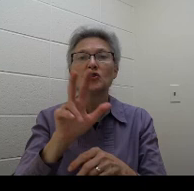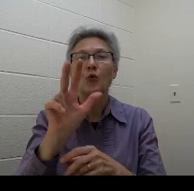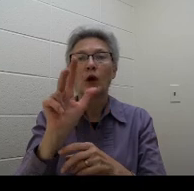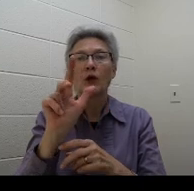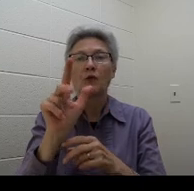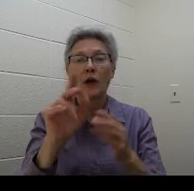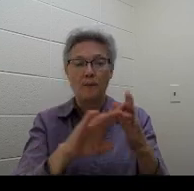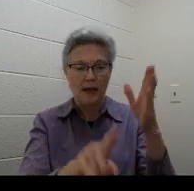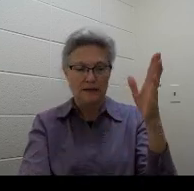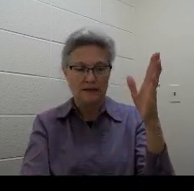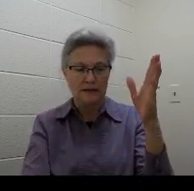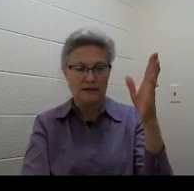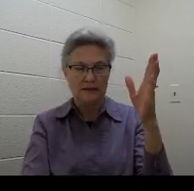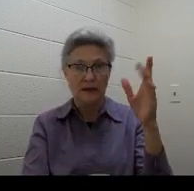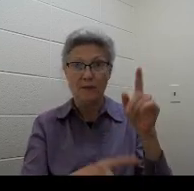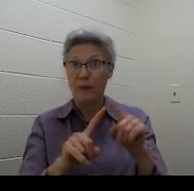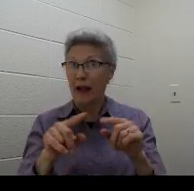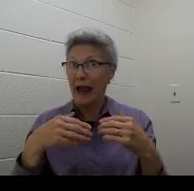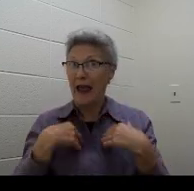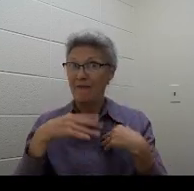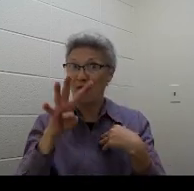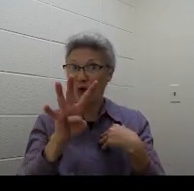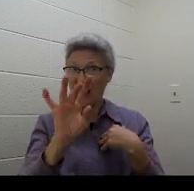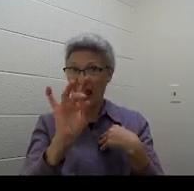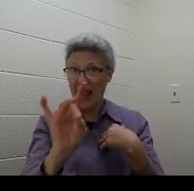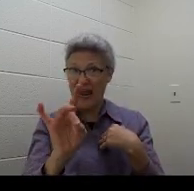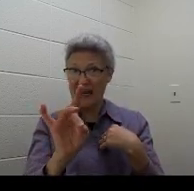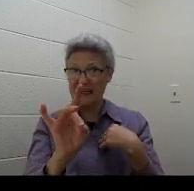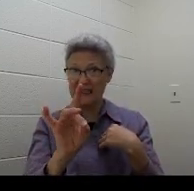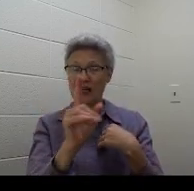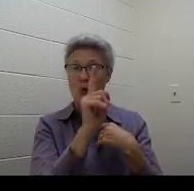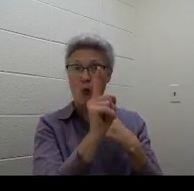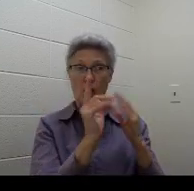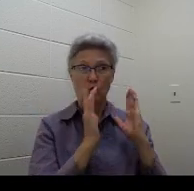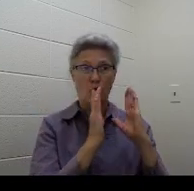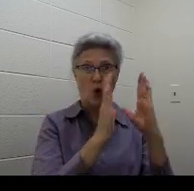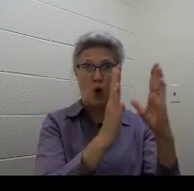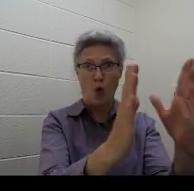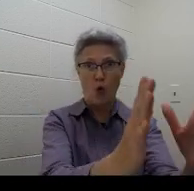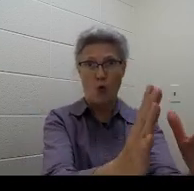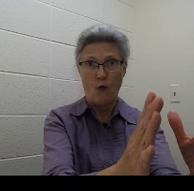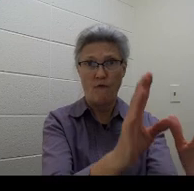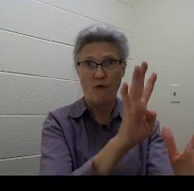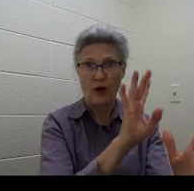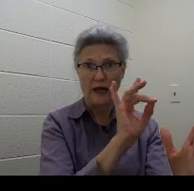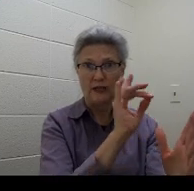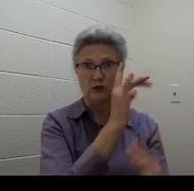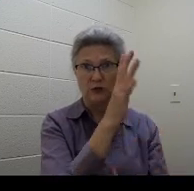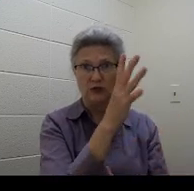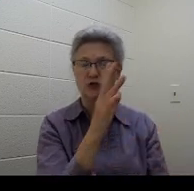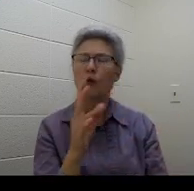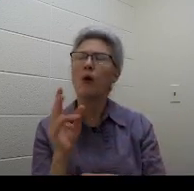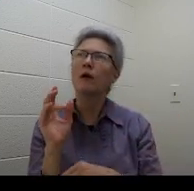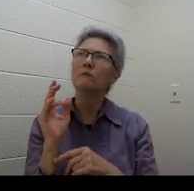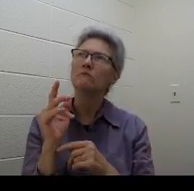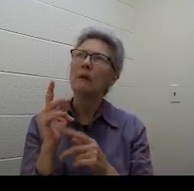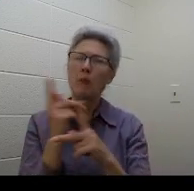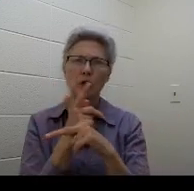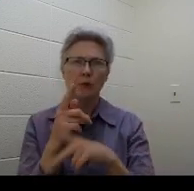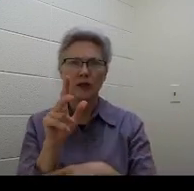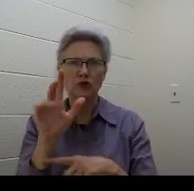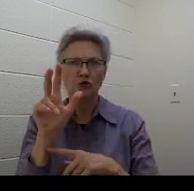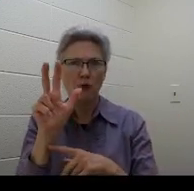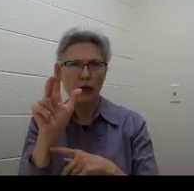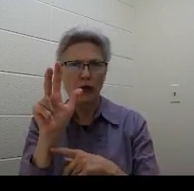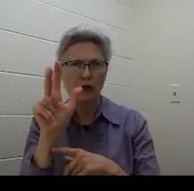in a row, I have 48 trees. So I'm thinking I should multiply 23, because that's how many baskets can be filled from